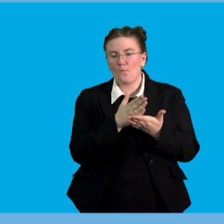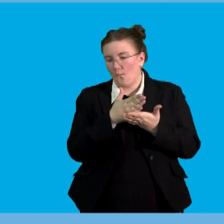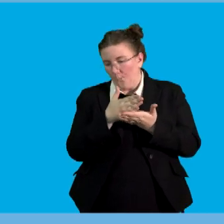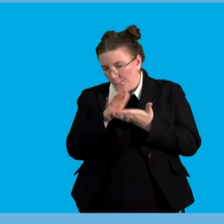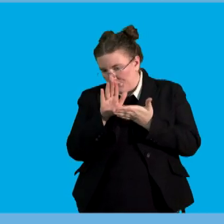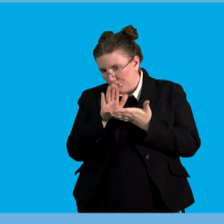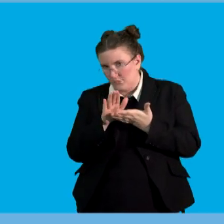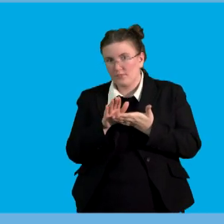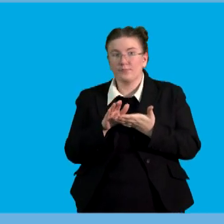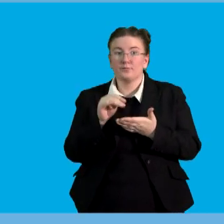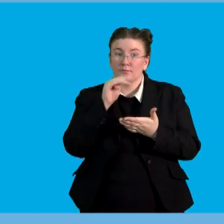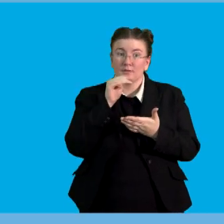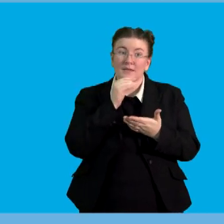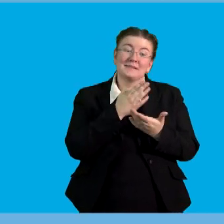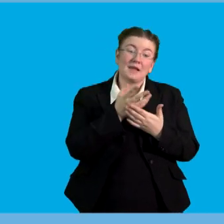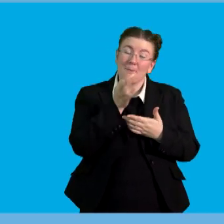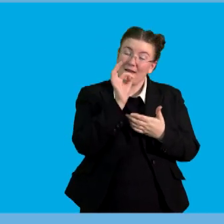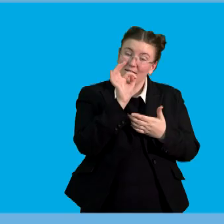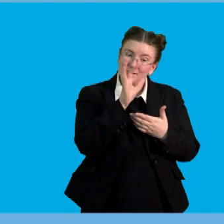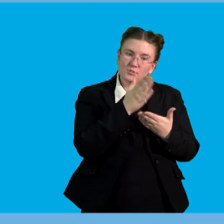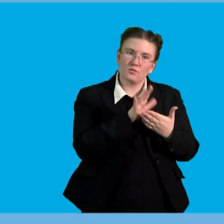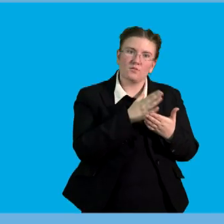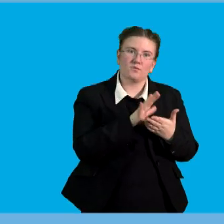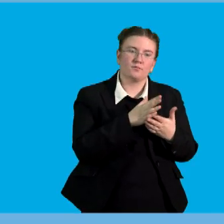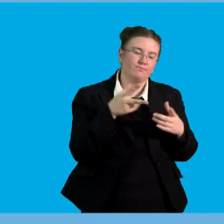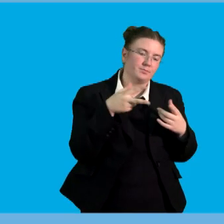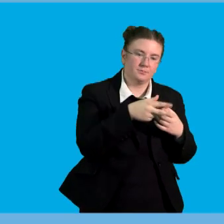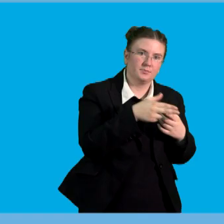of it, it means you have removed certain atoms, you have removed